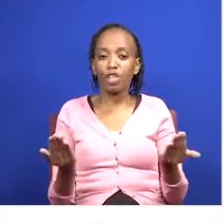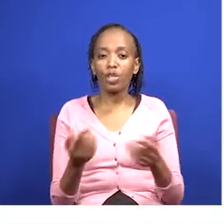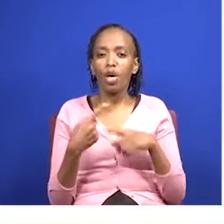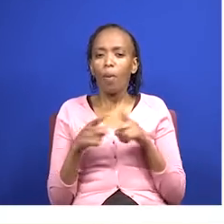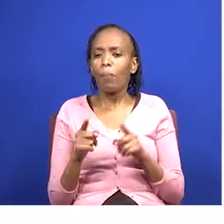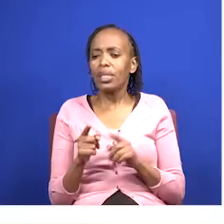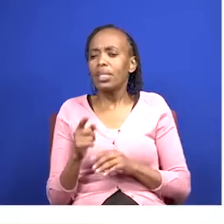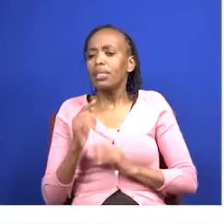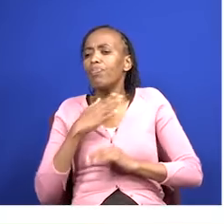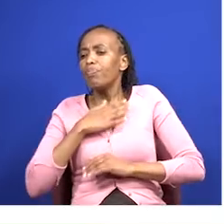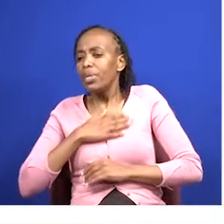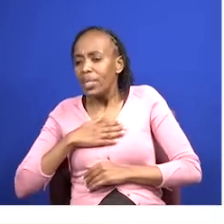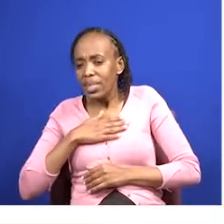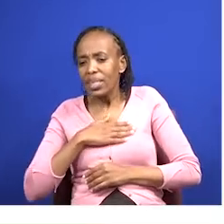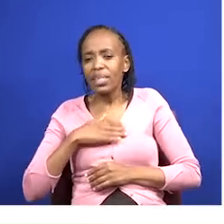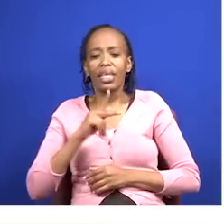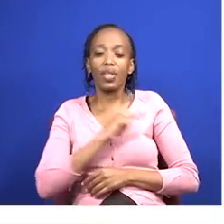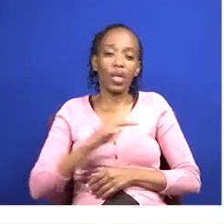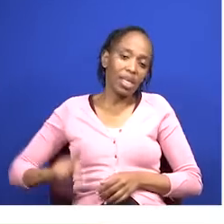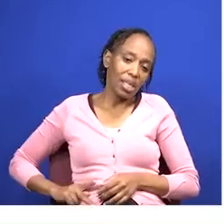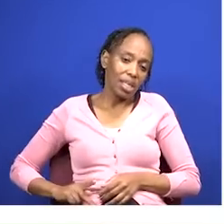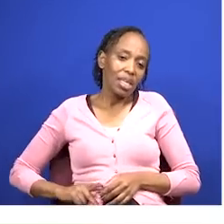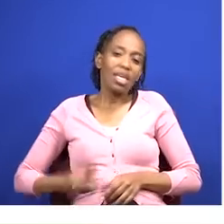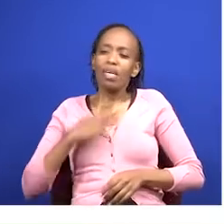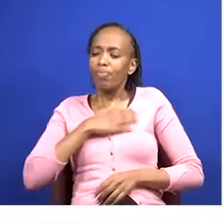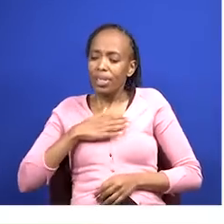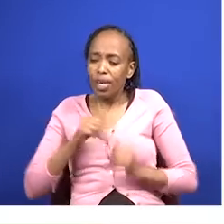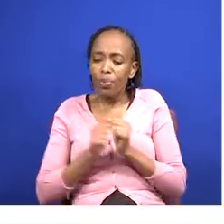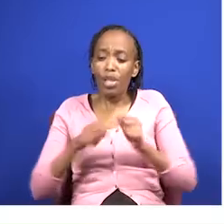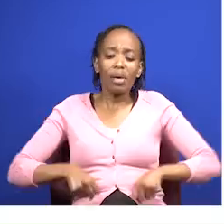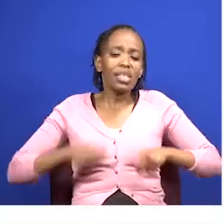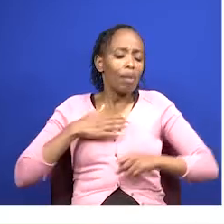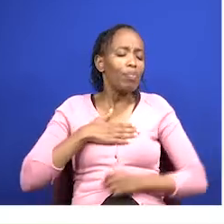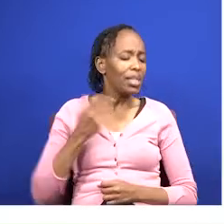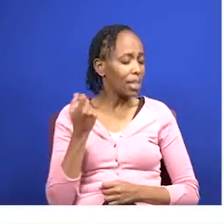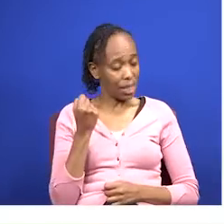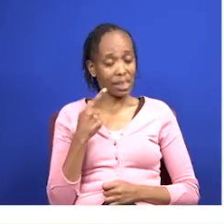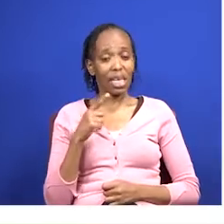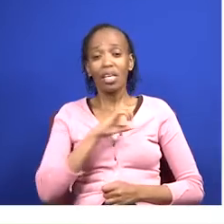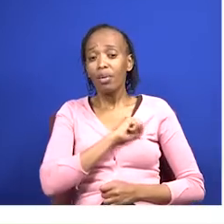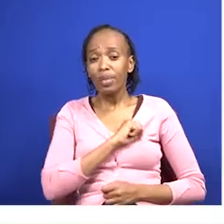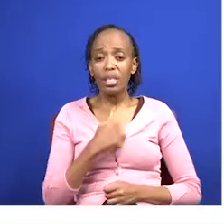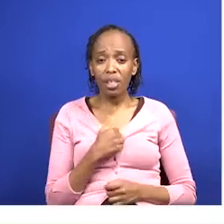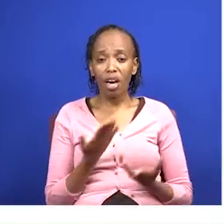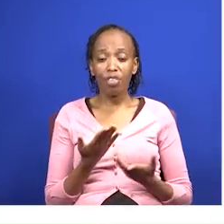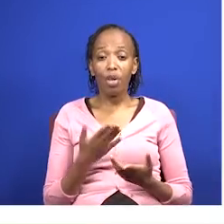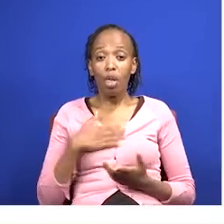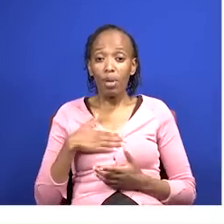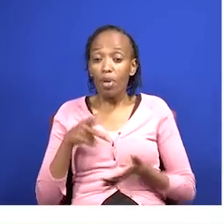children. But he begged the king, he begged the master, please bear with me, be patient